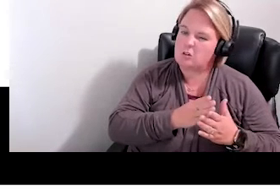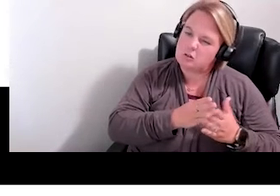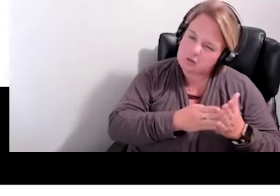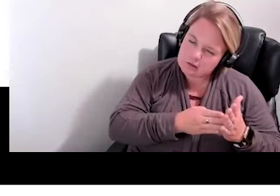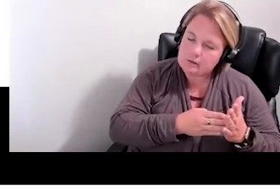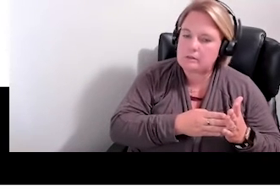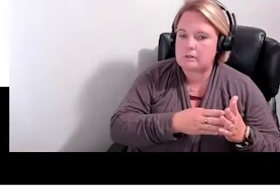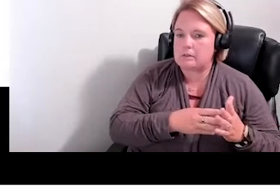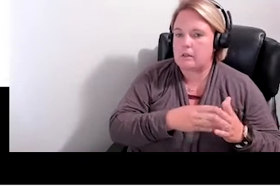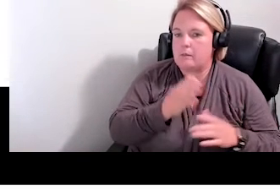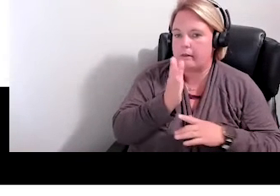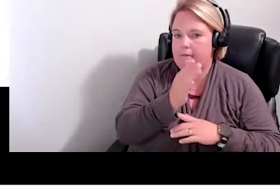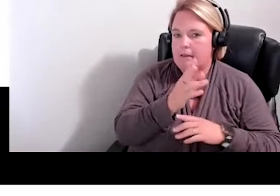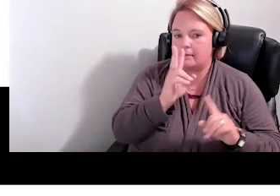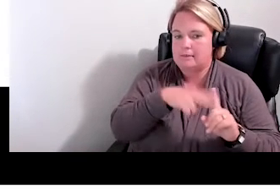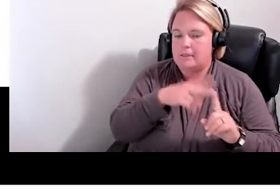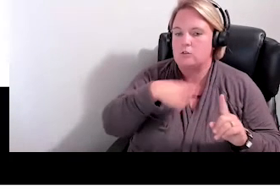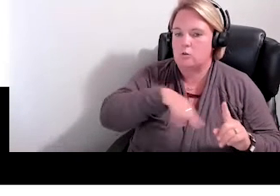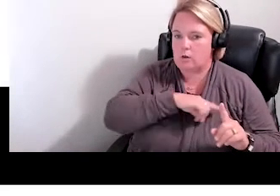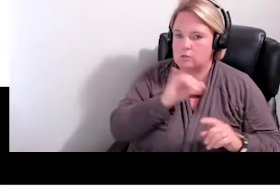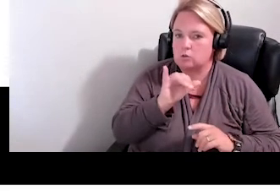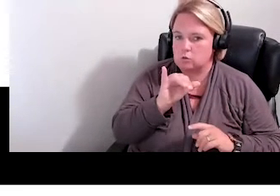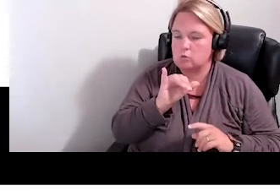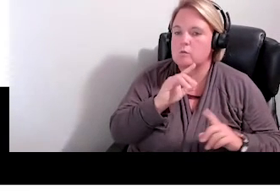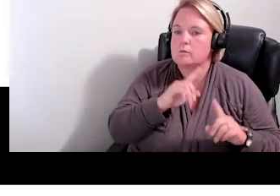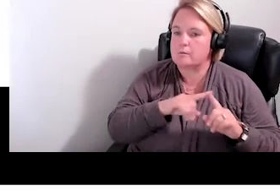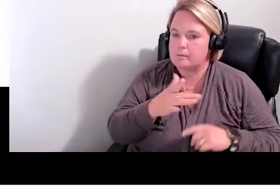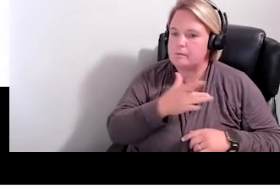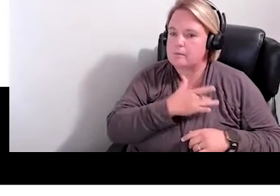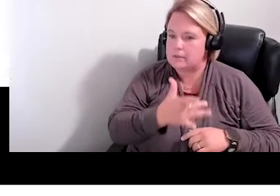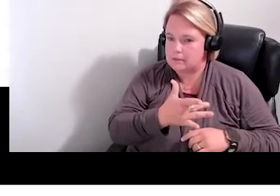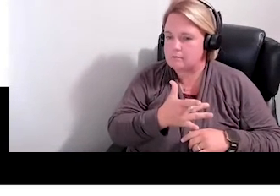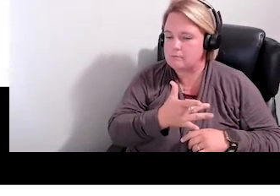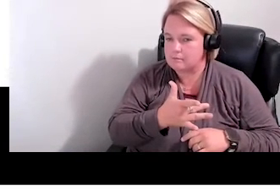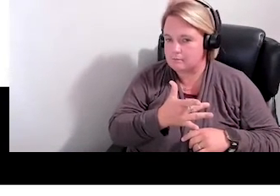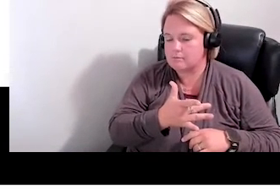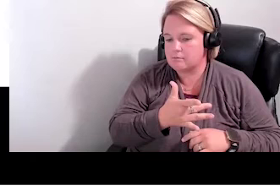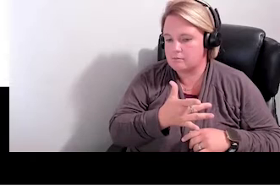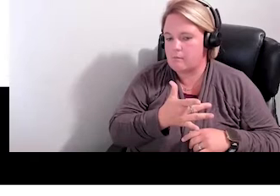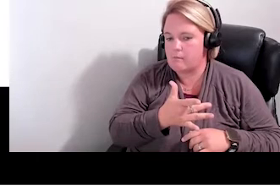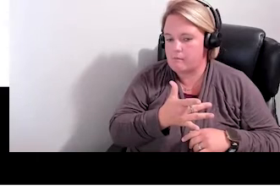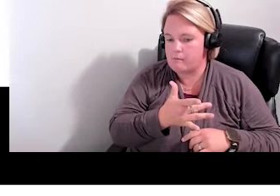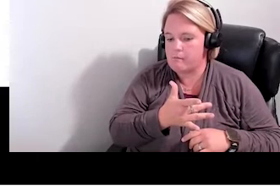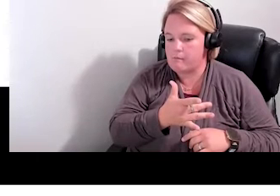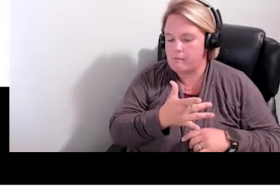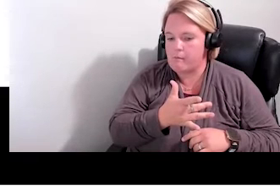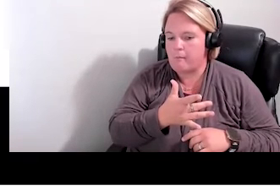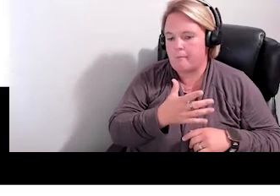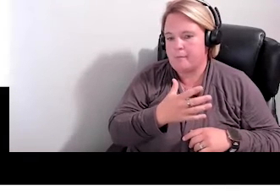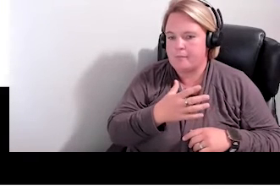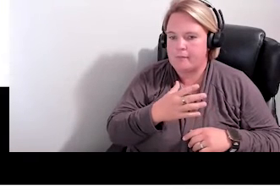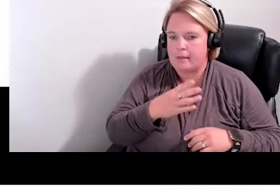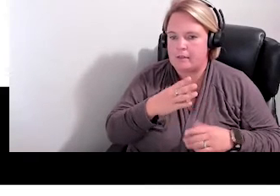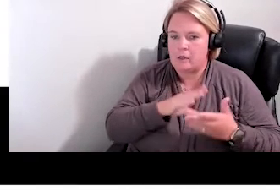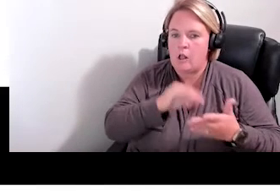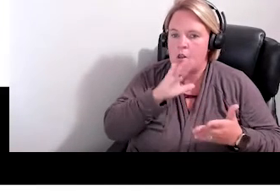get those flags assigned to us, but it's maybe a disgruntled student